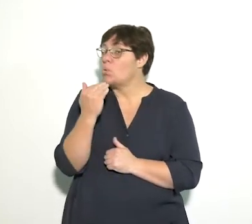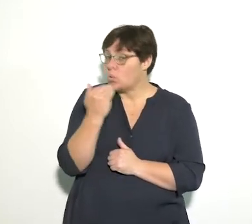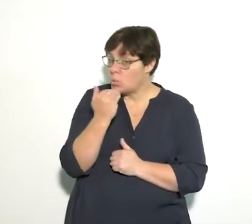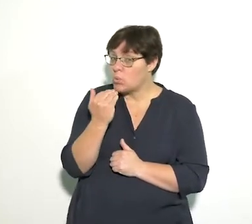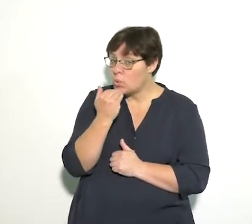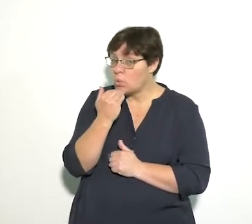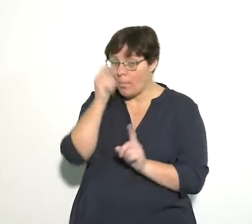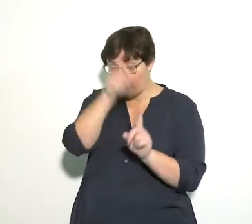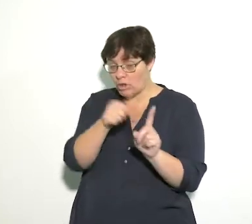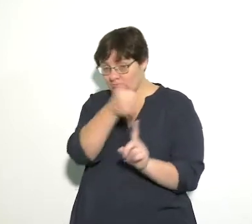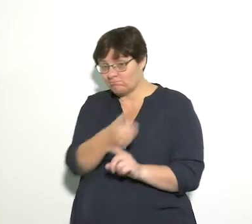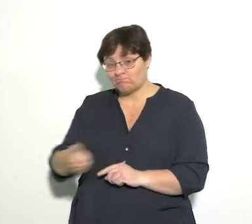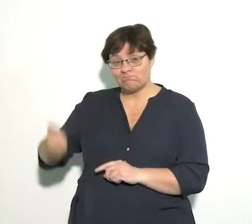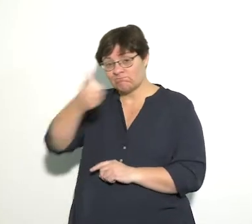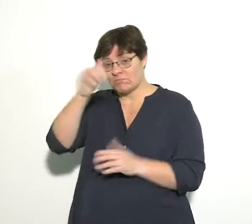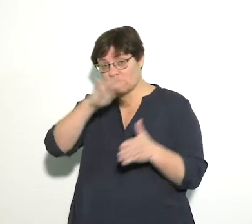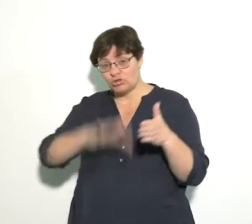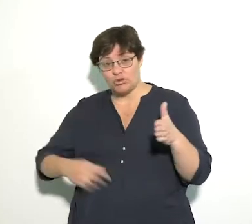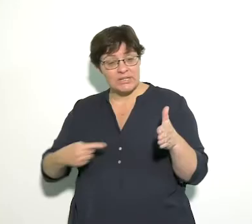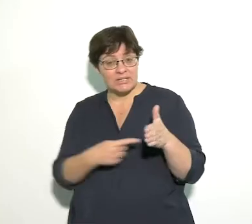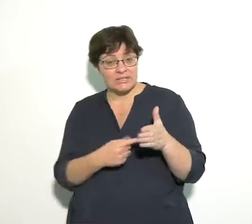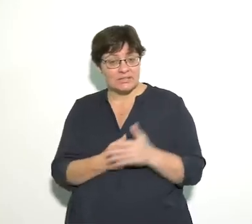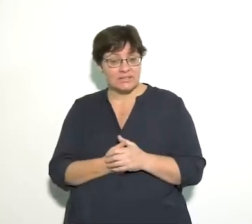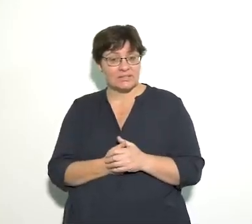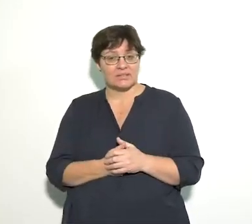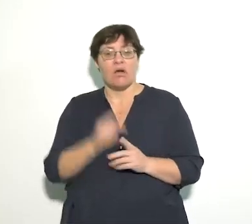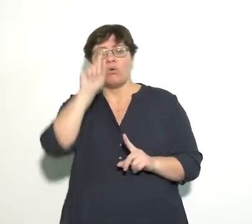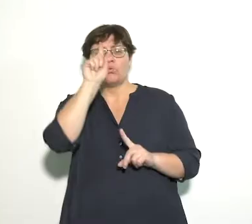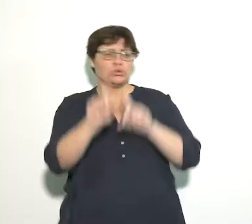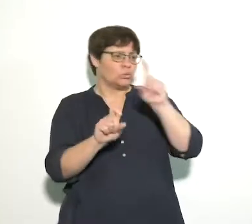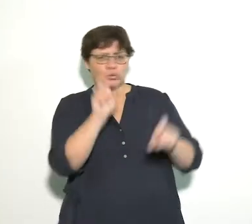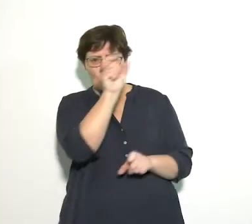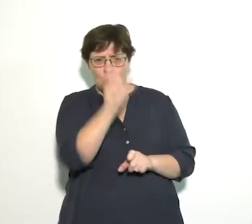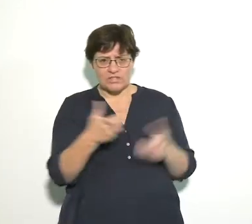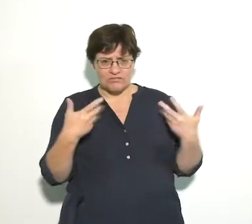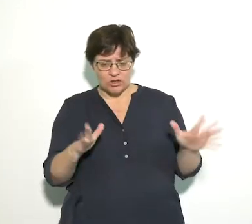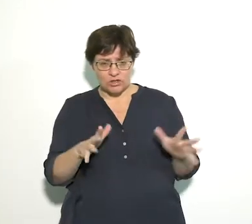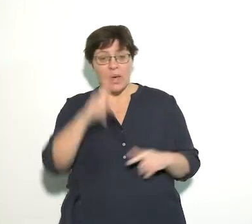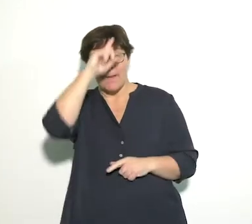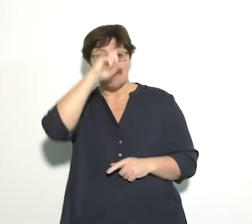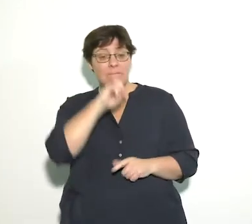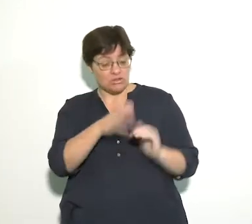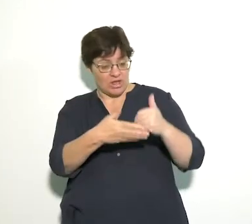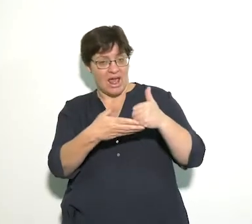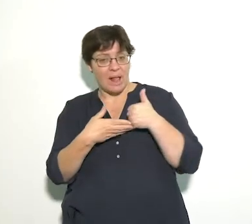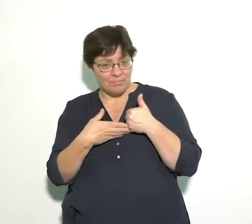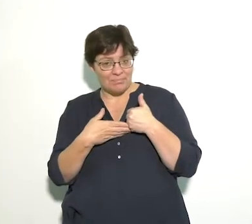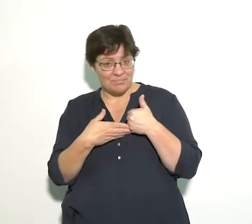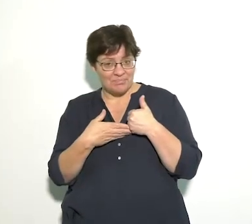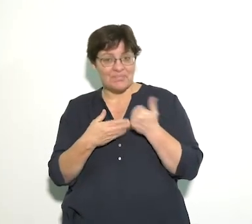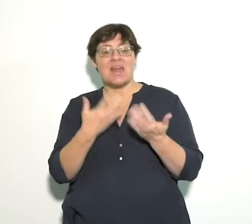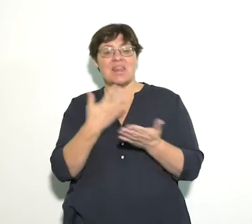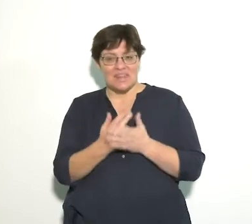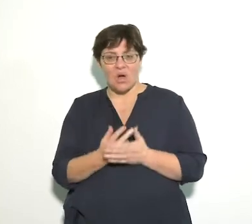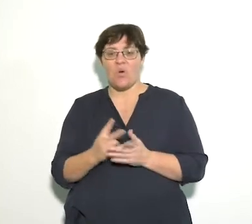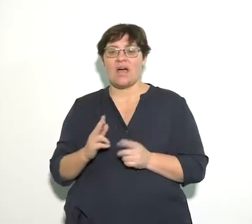who? Who is the main character of our story? Once we've got all our question words and we've put some pictures to help us, we are